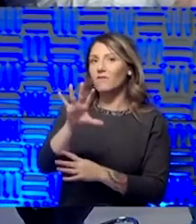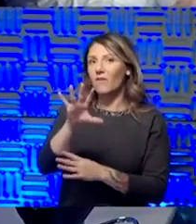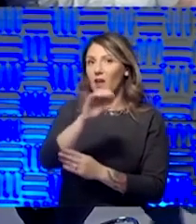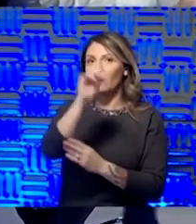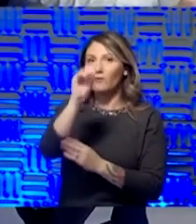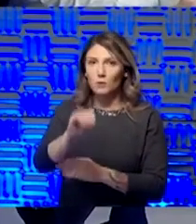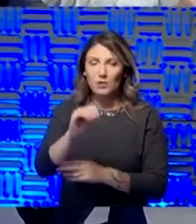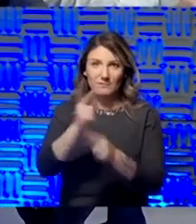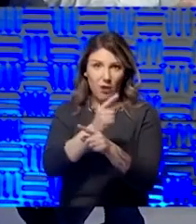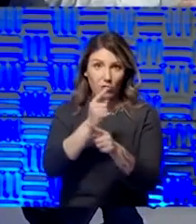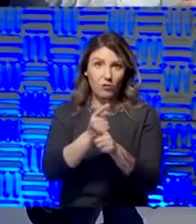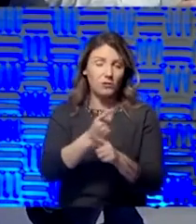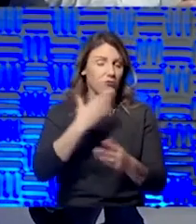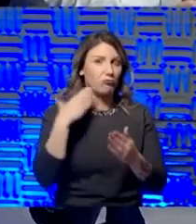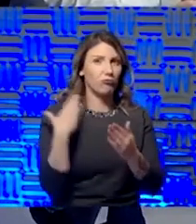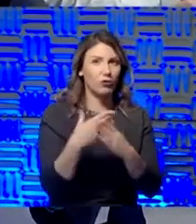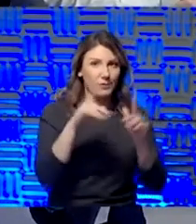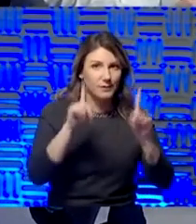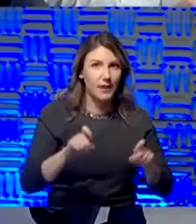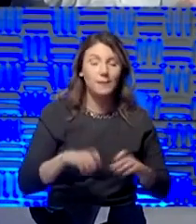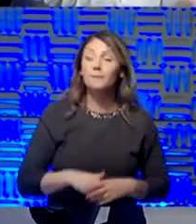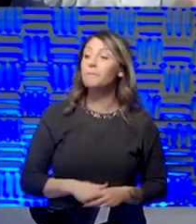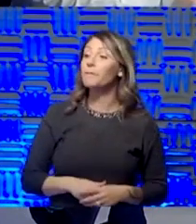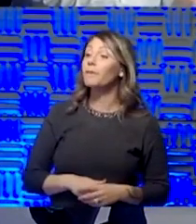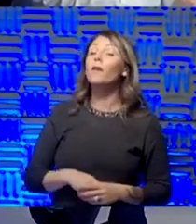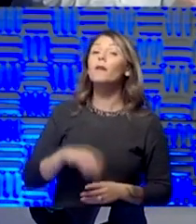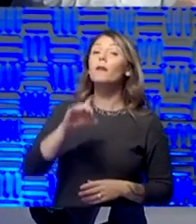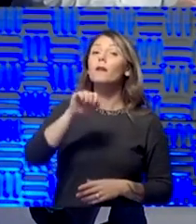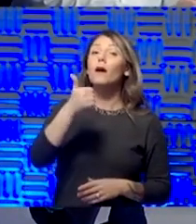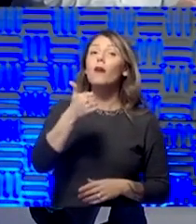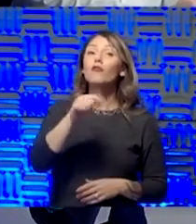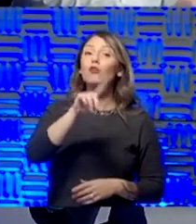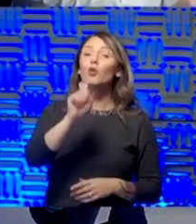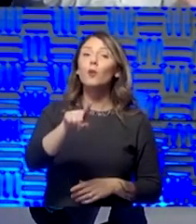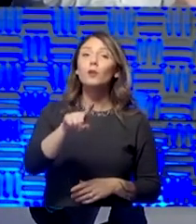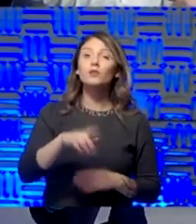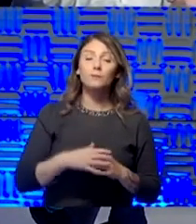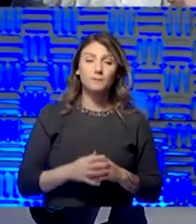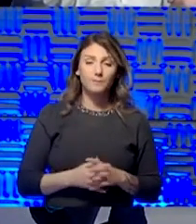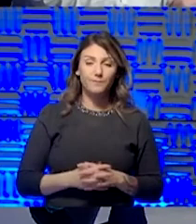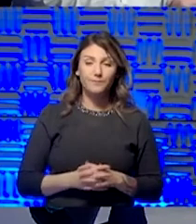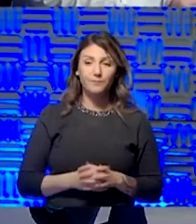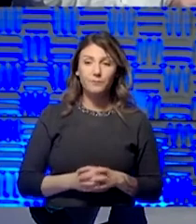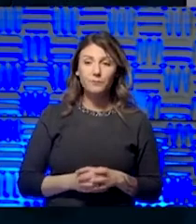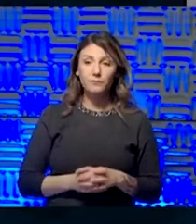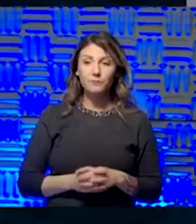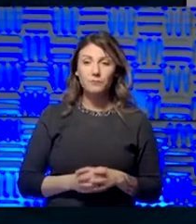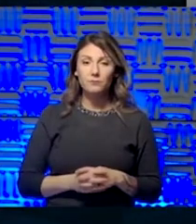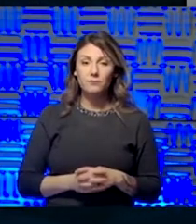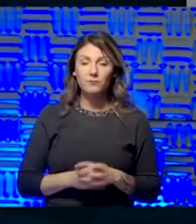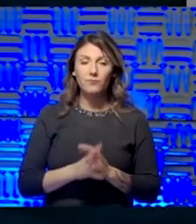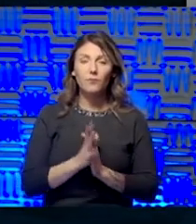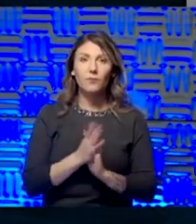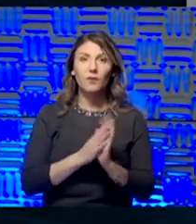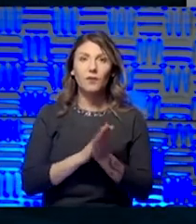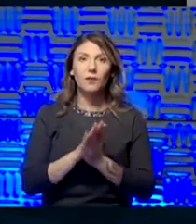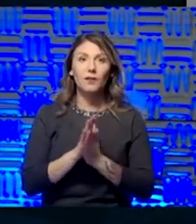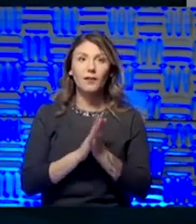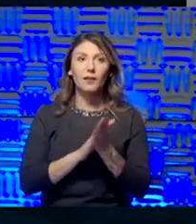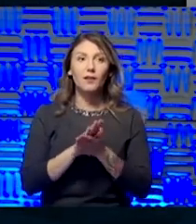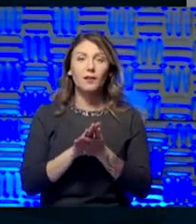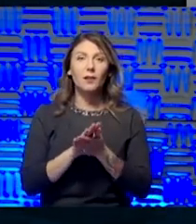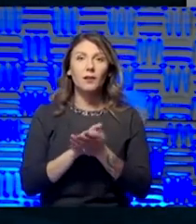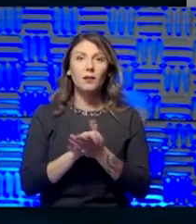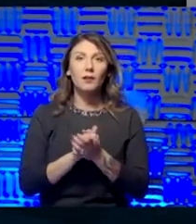good test. Okay, and just that other question that we asked, it feels like a long time ago. What is